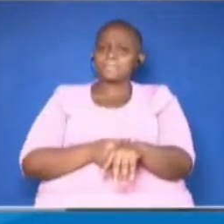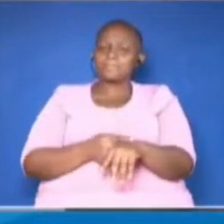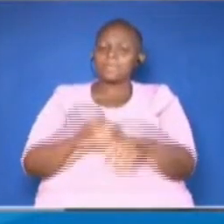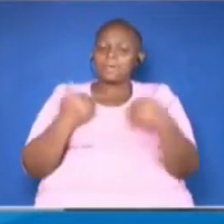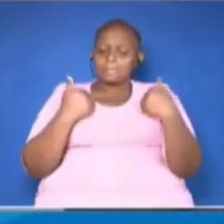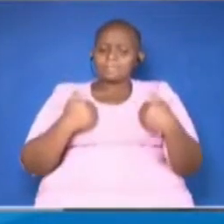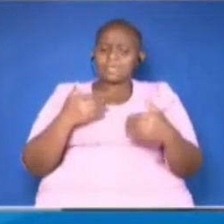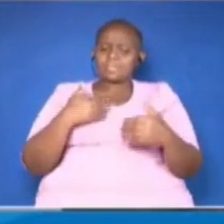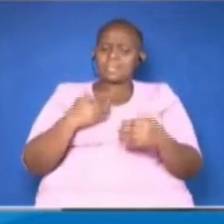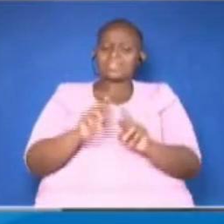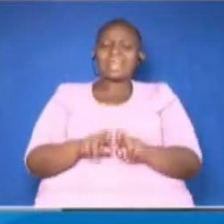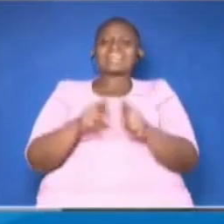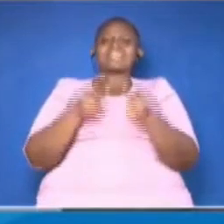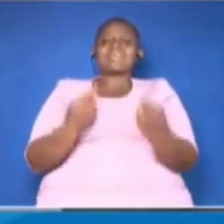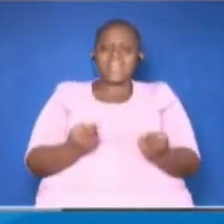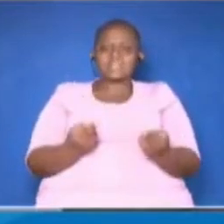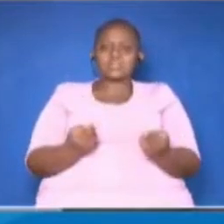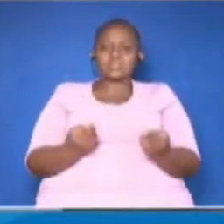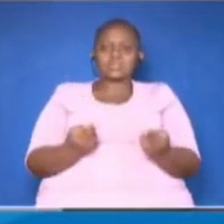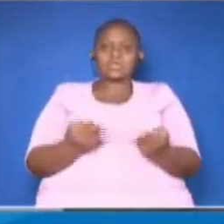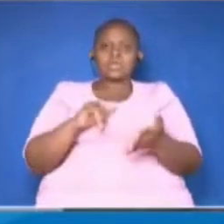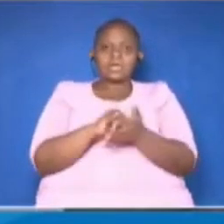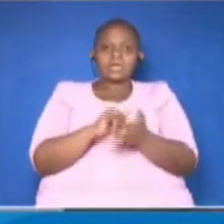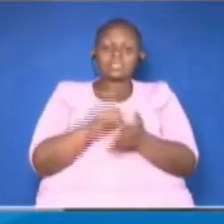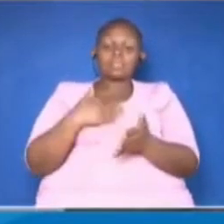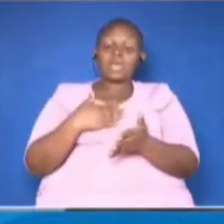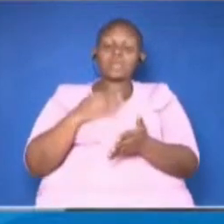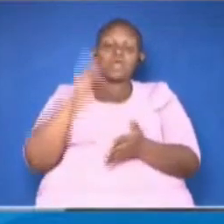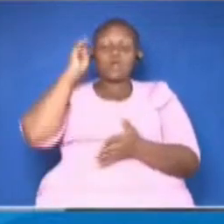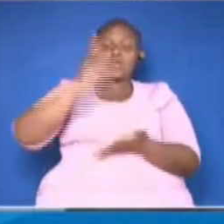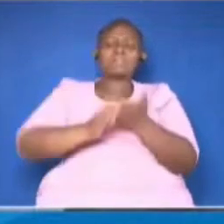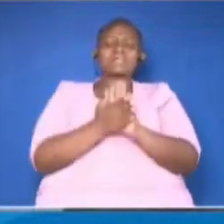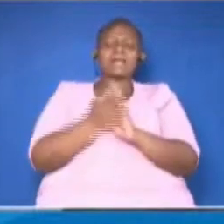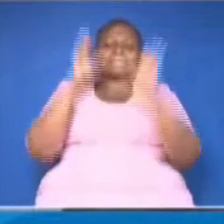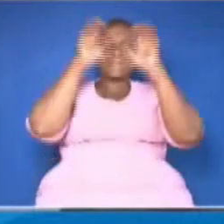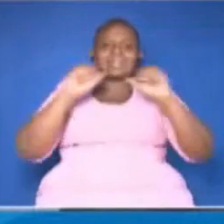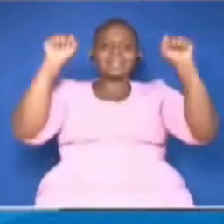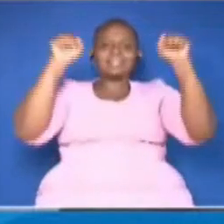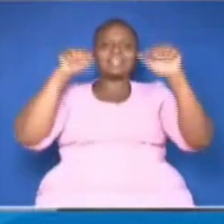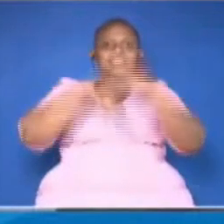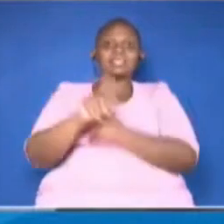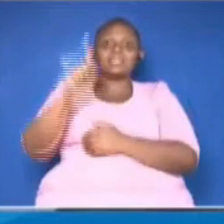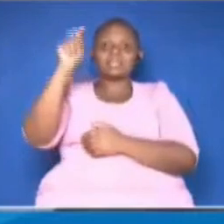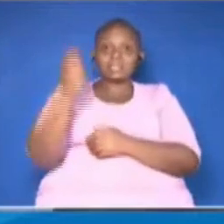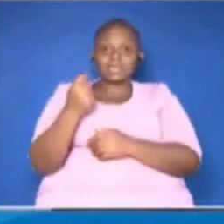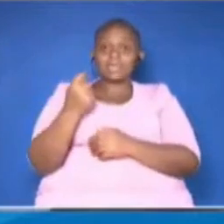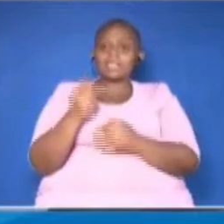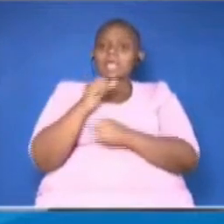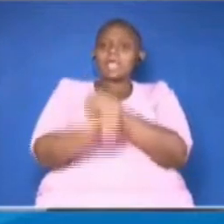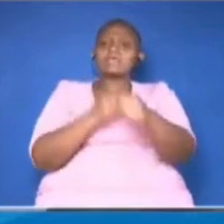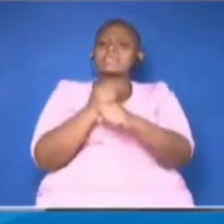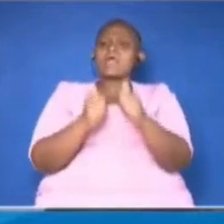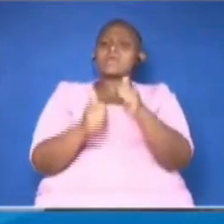I got a revelation that I was going to be president in Kenya is in